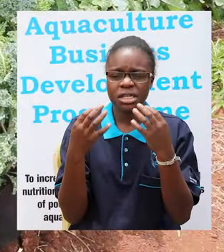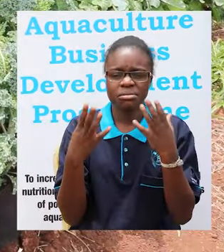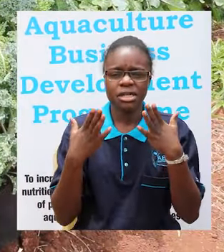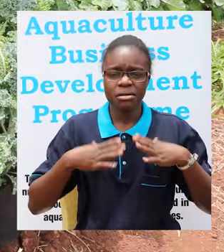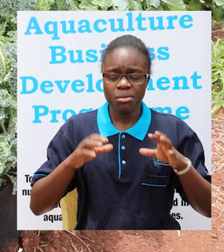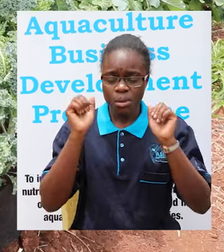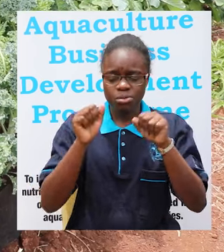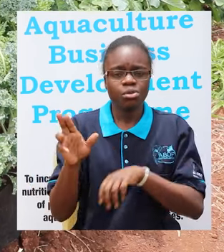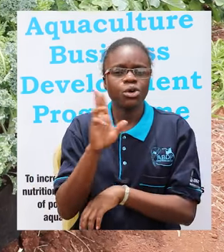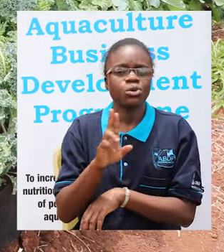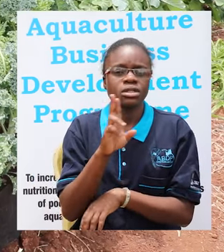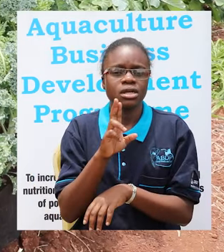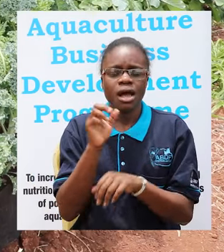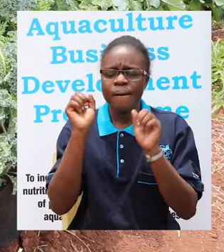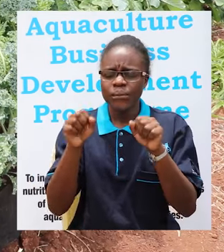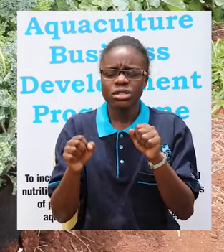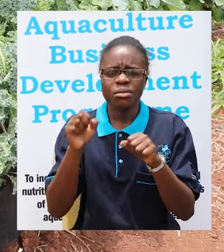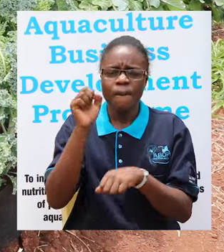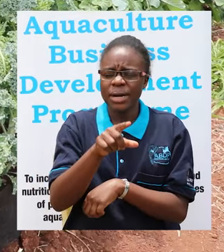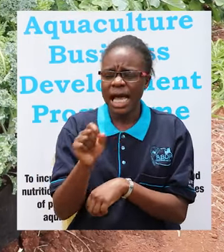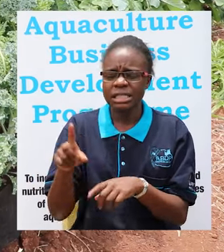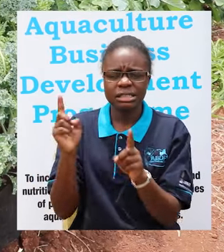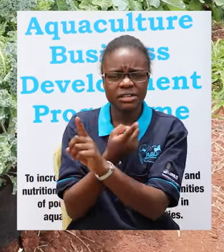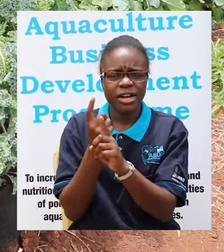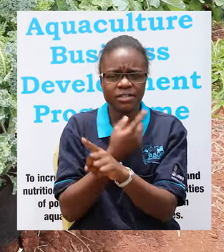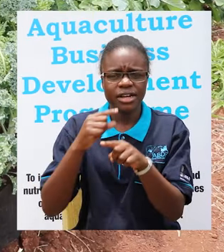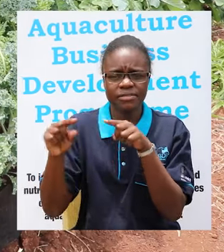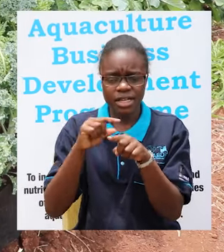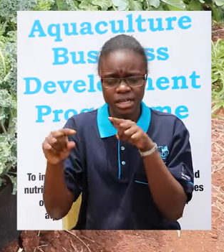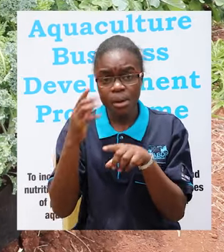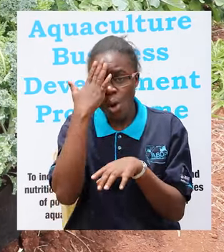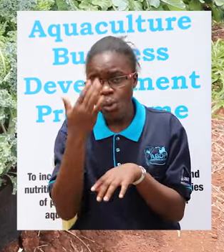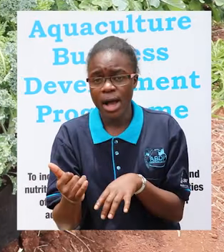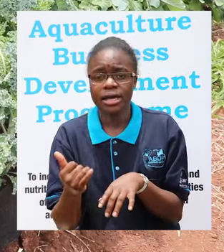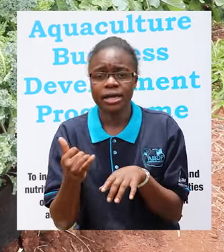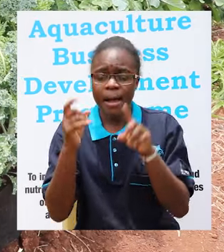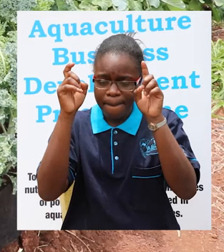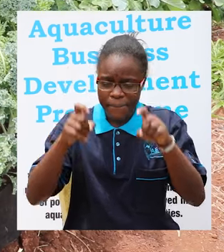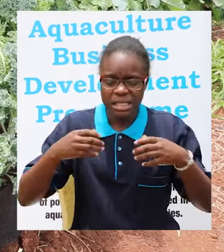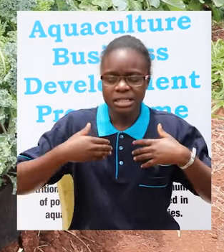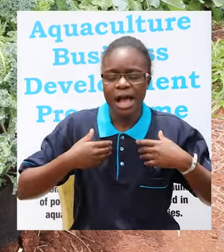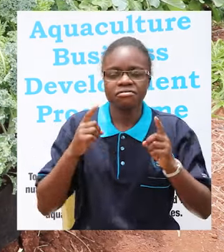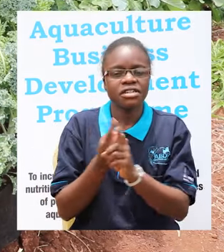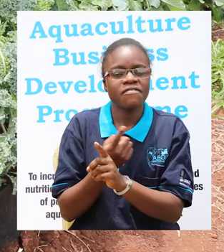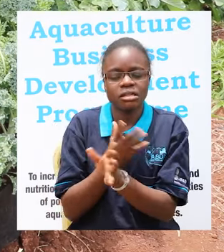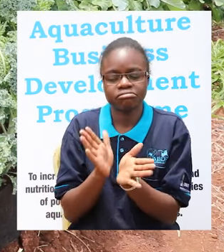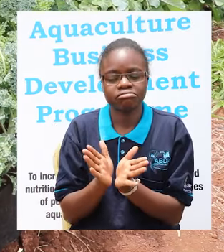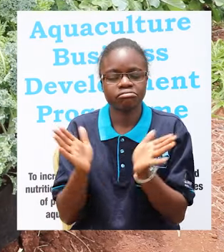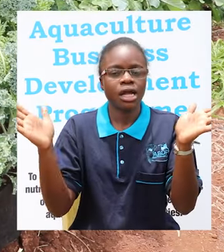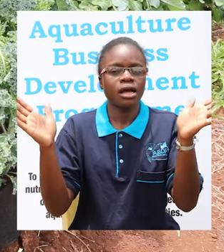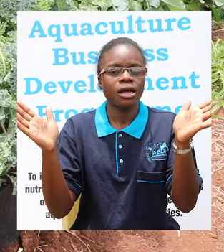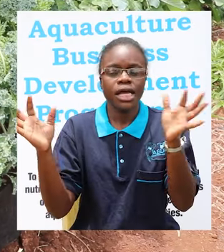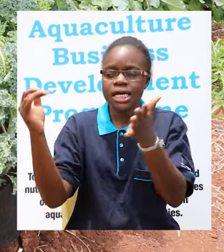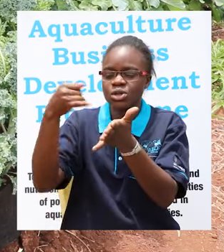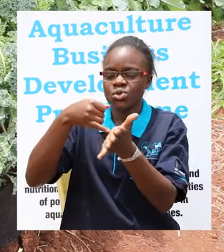to put it up. You can grow a variety of vegetables because we also need to diversify our diets.